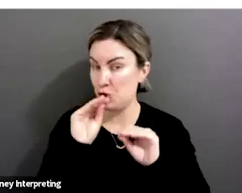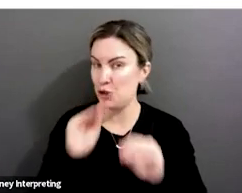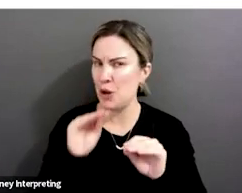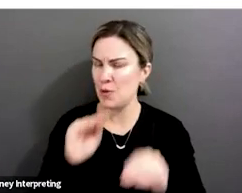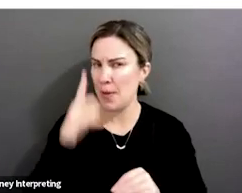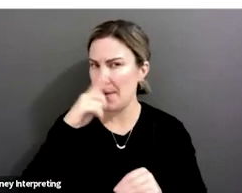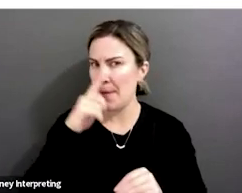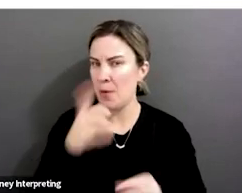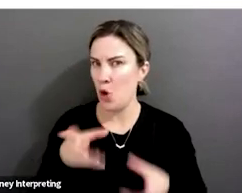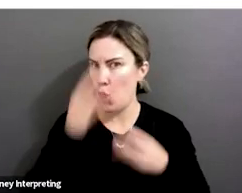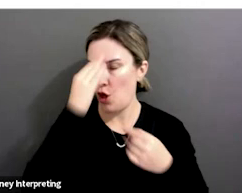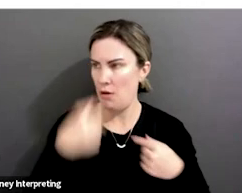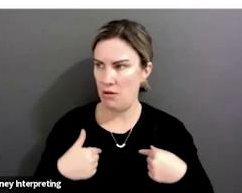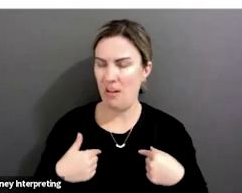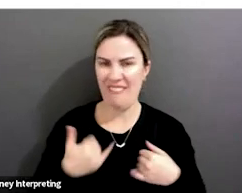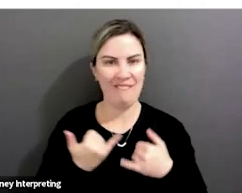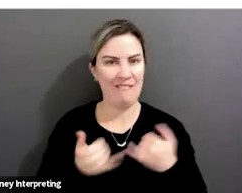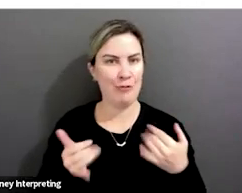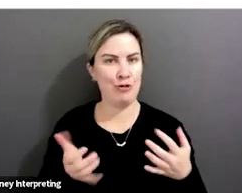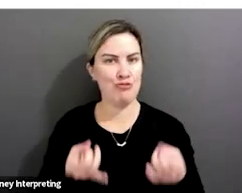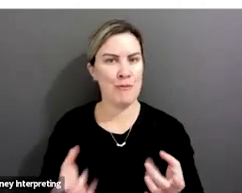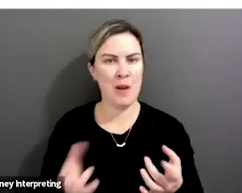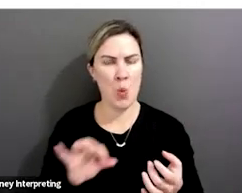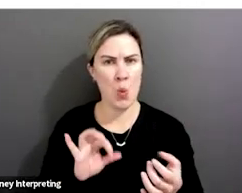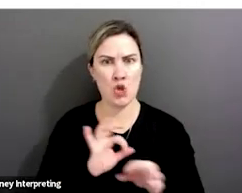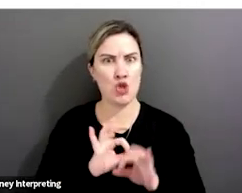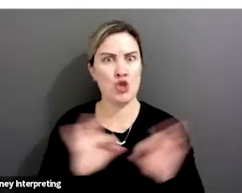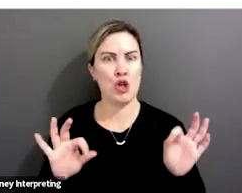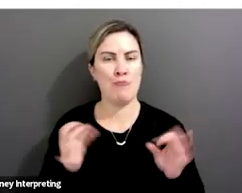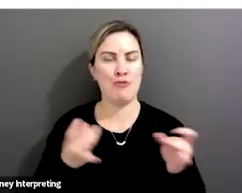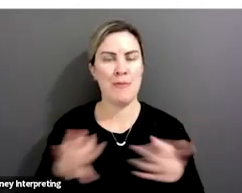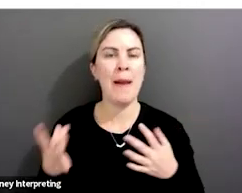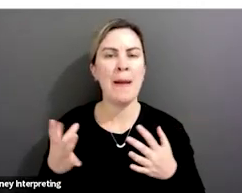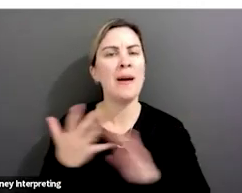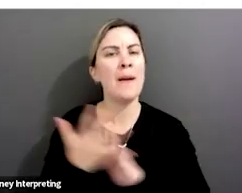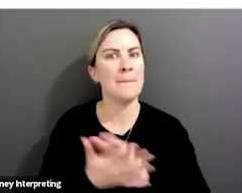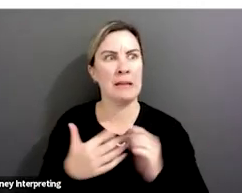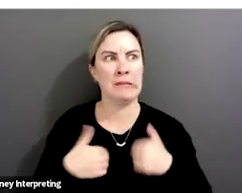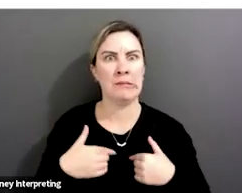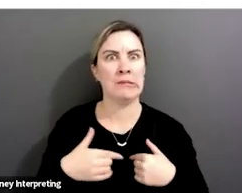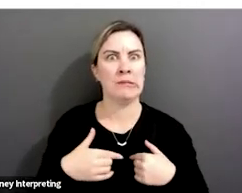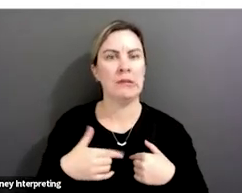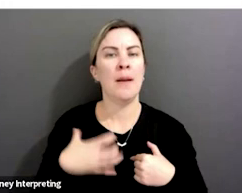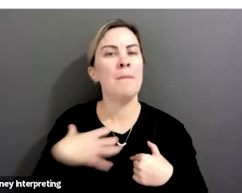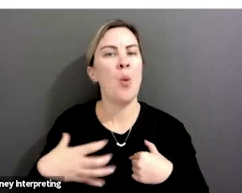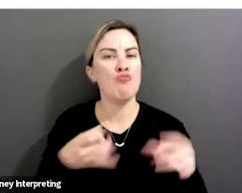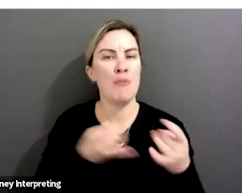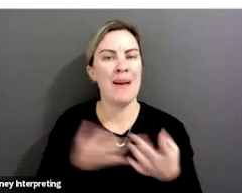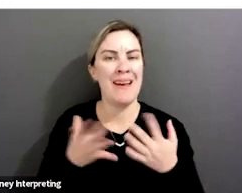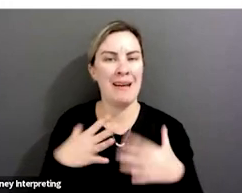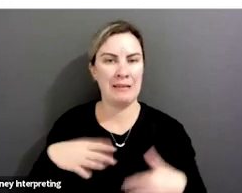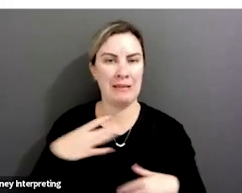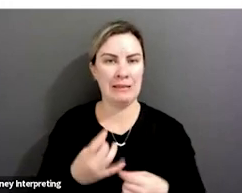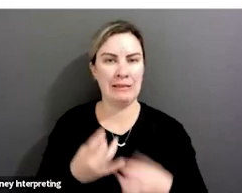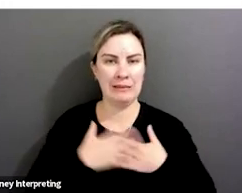how prepared or unprepared they were, and taking this education actually encouraged them to become more prepared themselves. So those 2